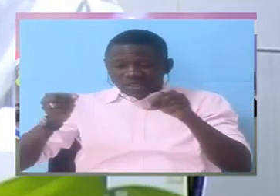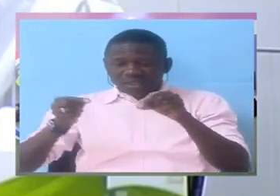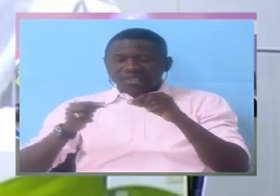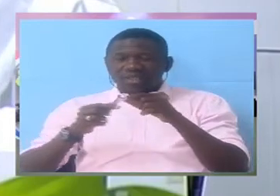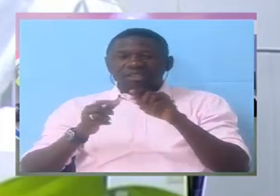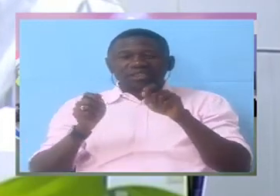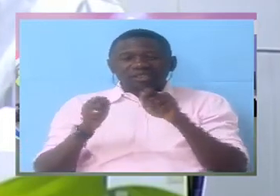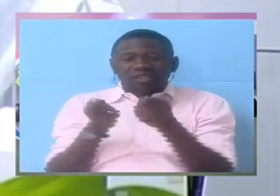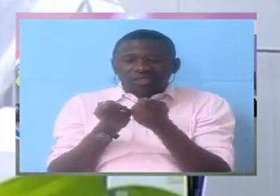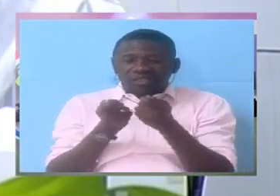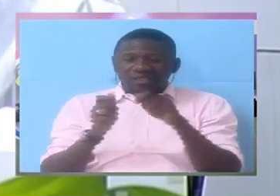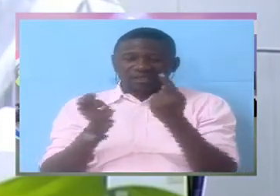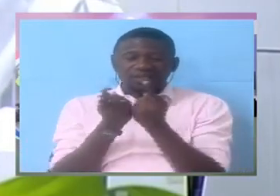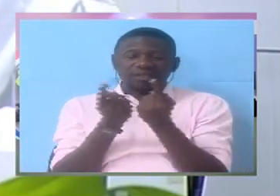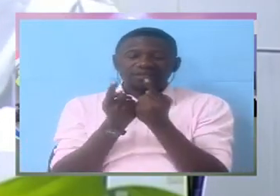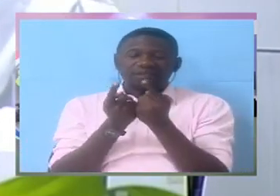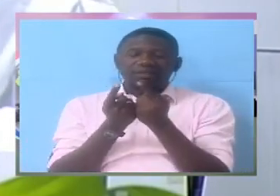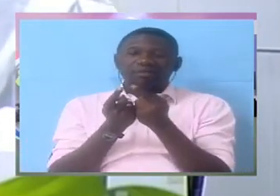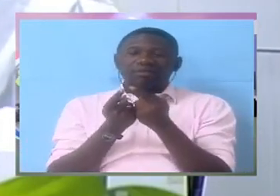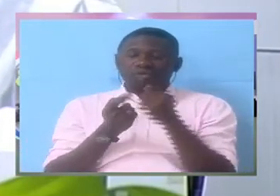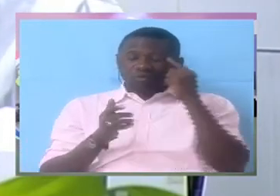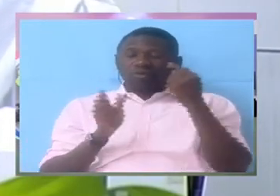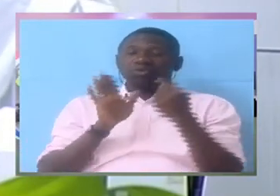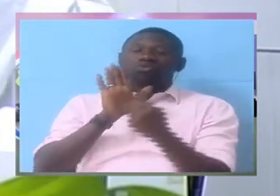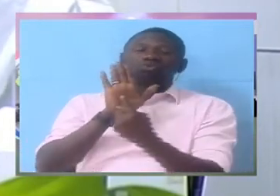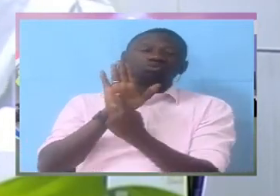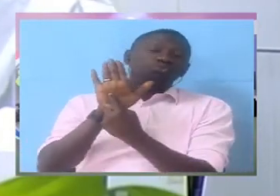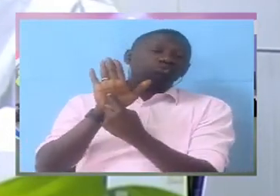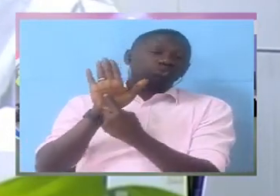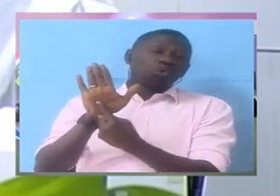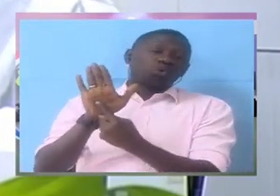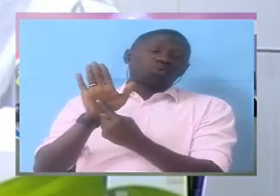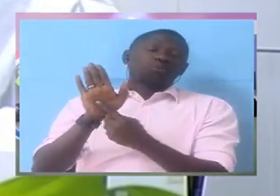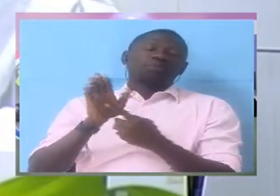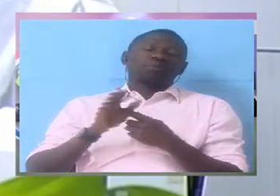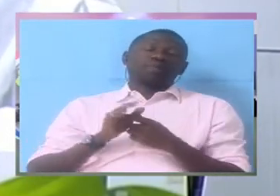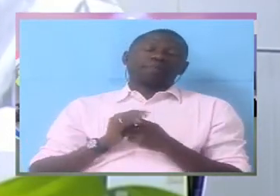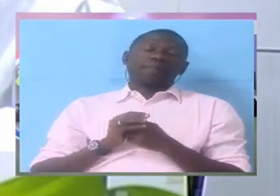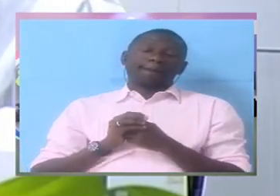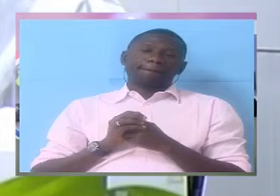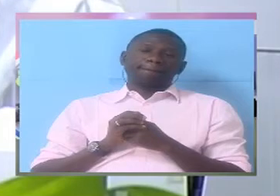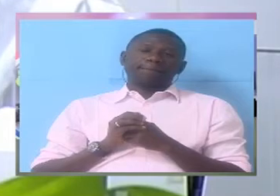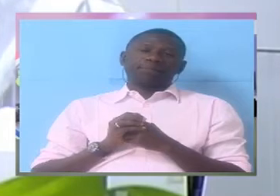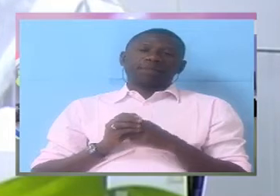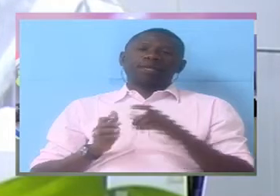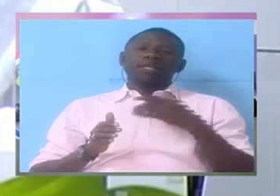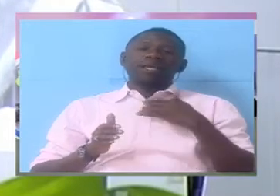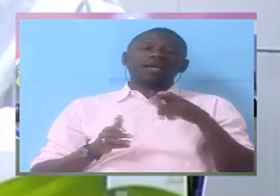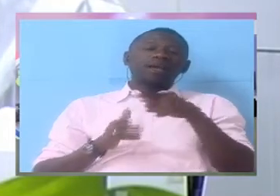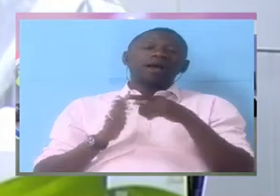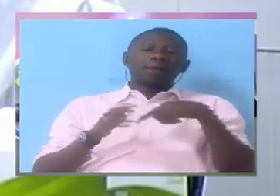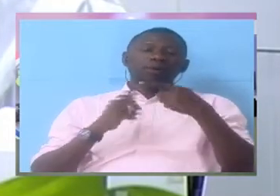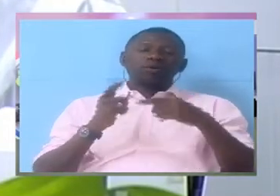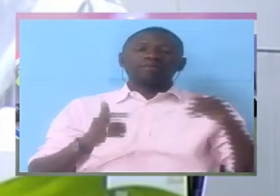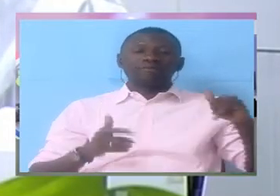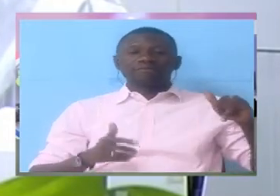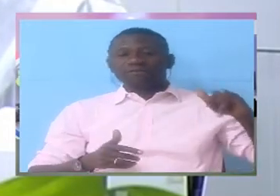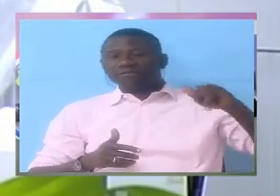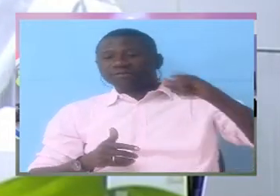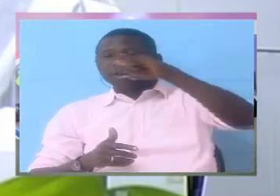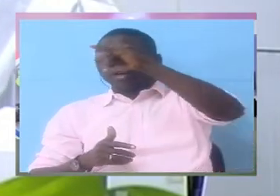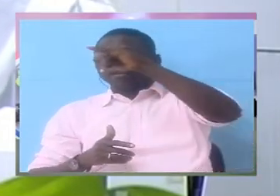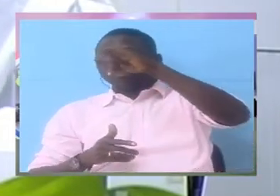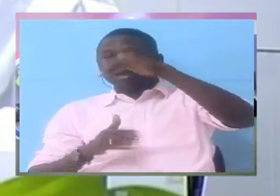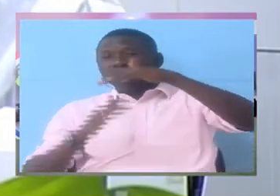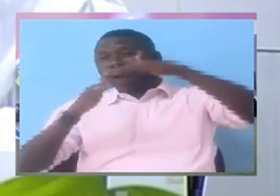Ikafai altimeter. The altimeter will indicate. Altimeter nying abaita ndila. The flight. Kuluntila nying.